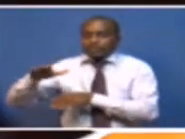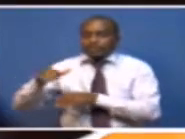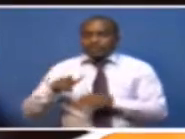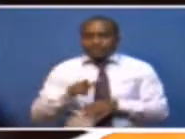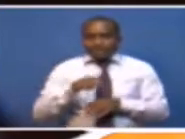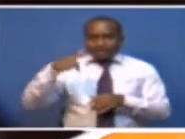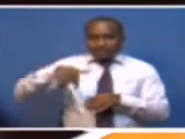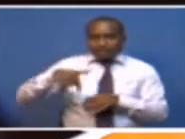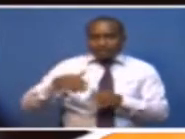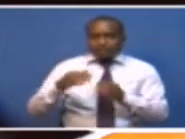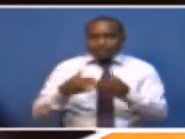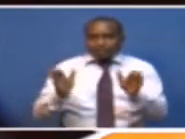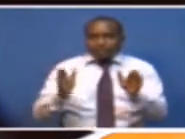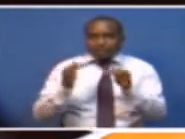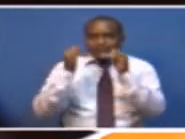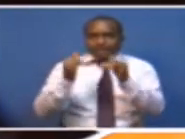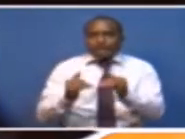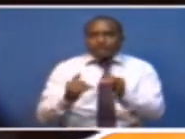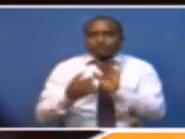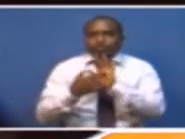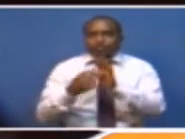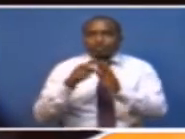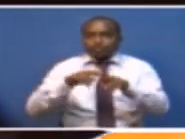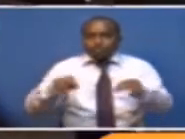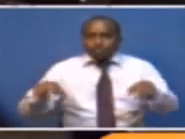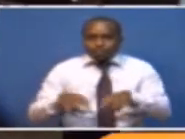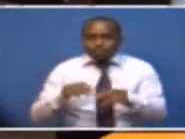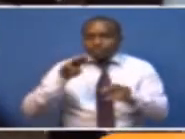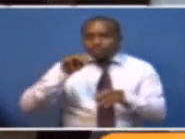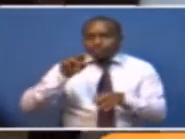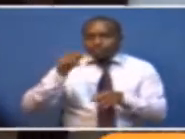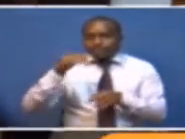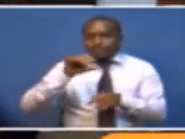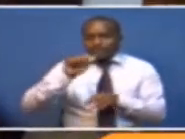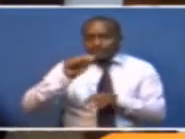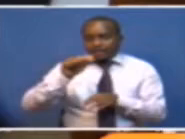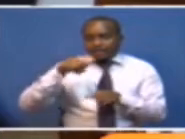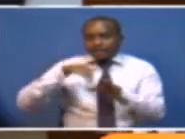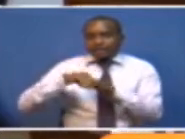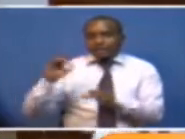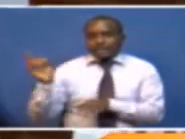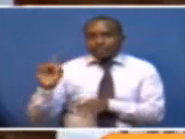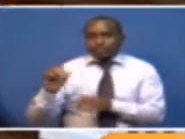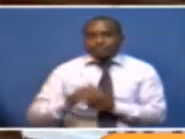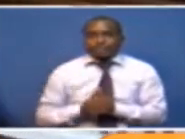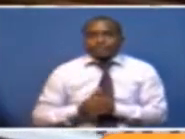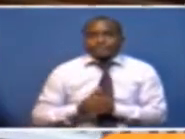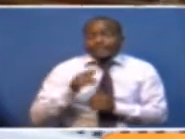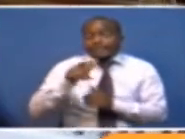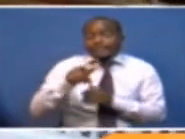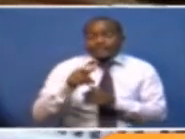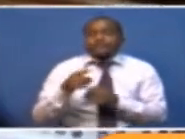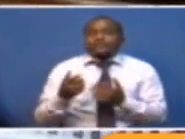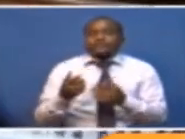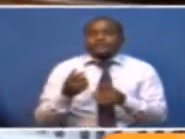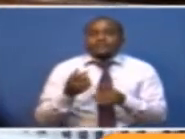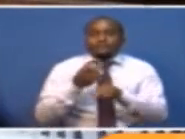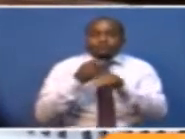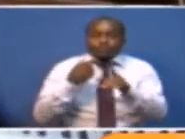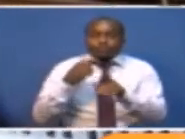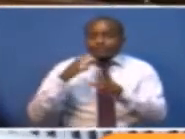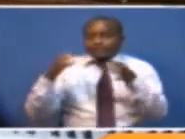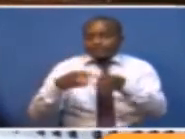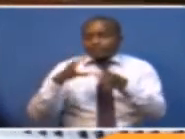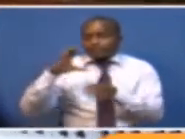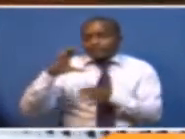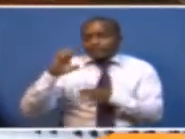locally by opening a new showroom at the Muthaiga Mini Market in Nairobi. The move, according to the company's CEO,